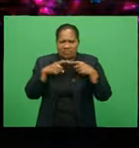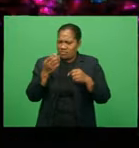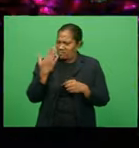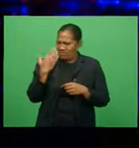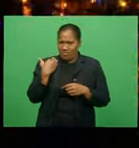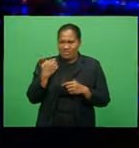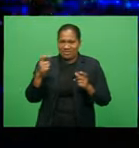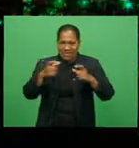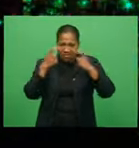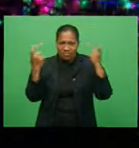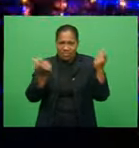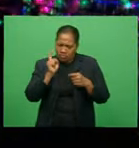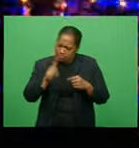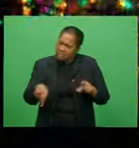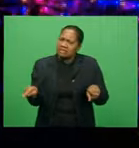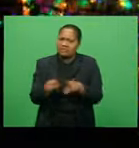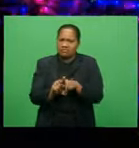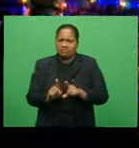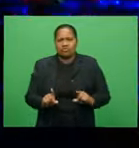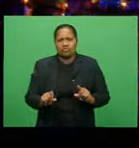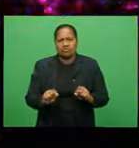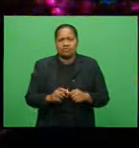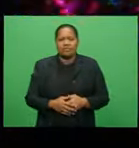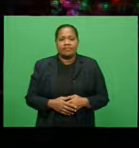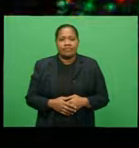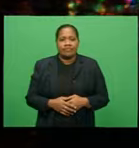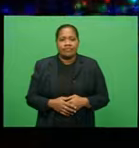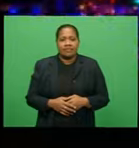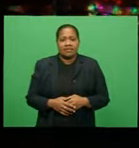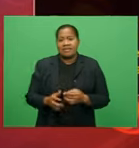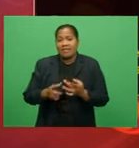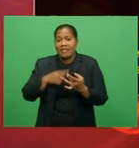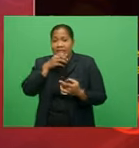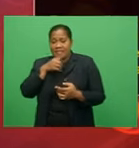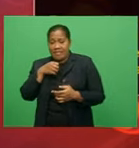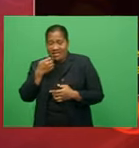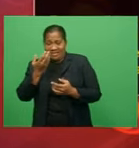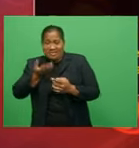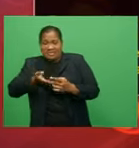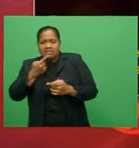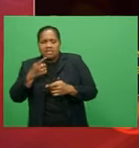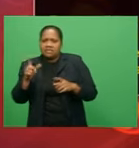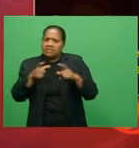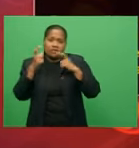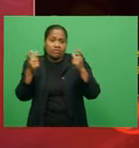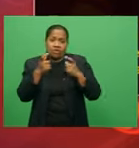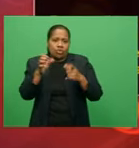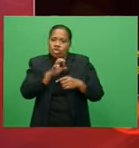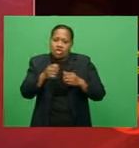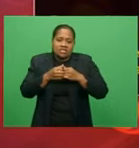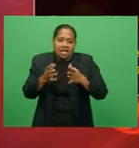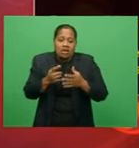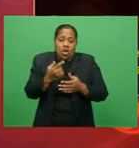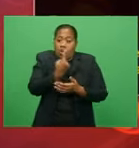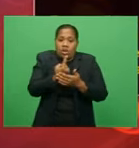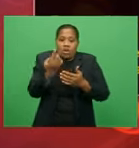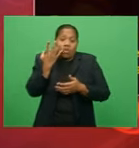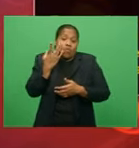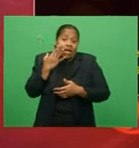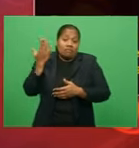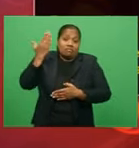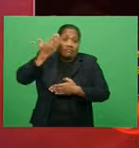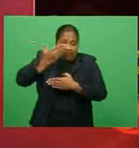Arya Pratindi Sabor of Fiji also commented, saying celebration does not start until later in the evening. FBC News also